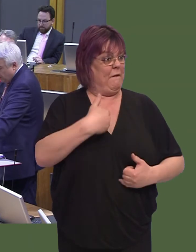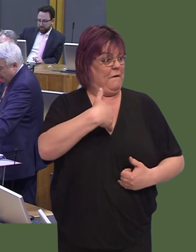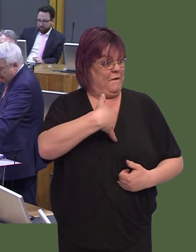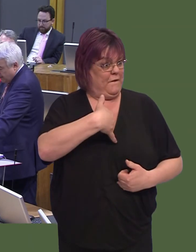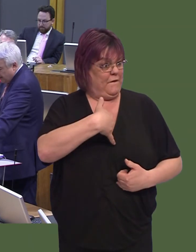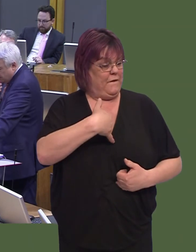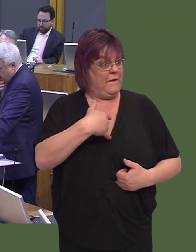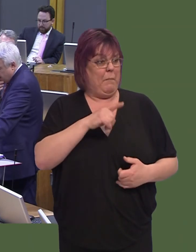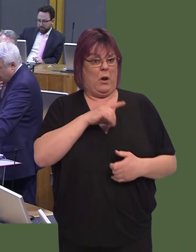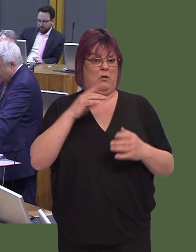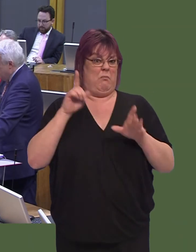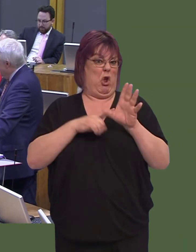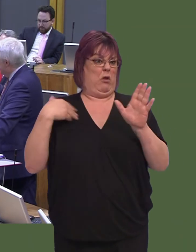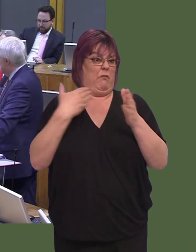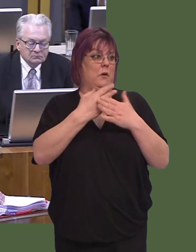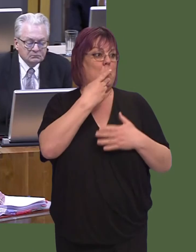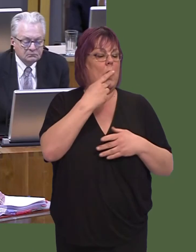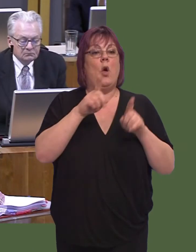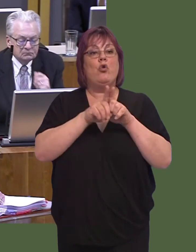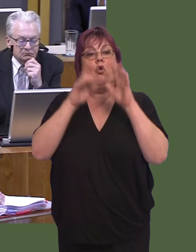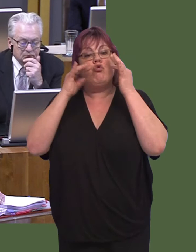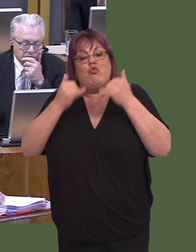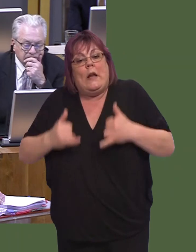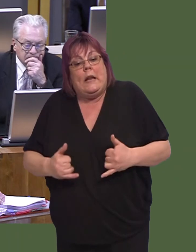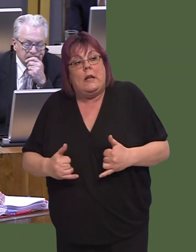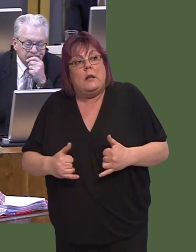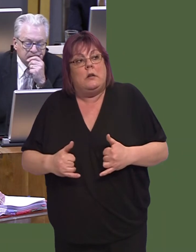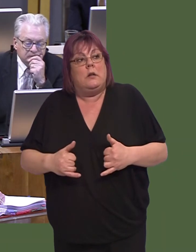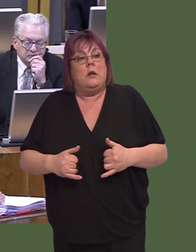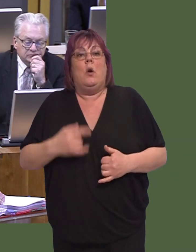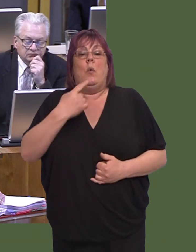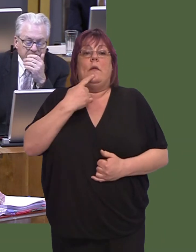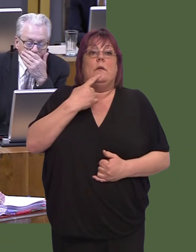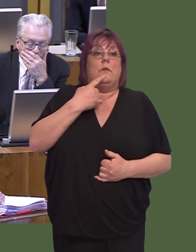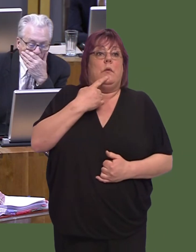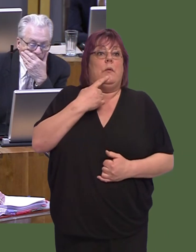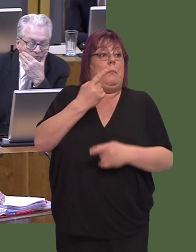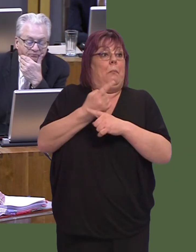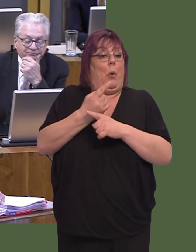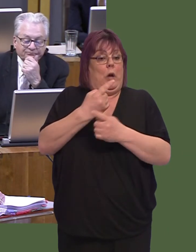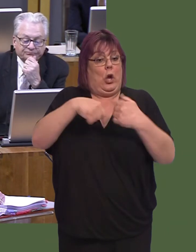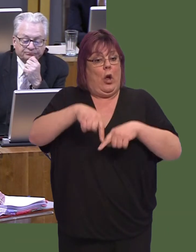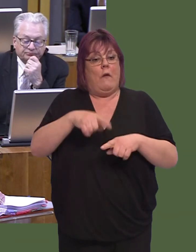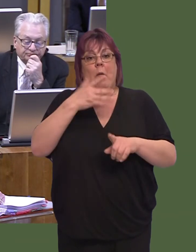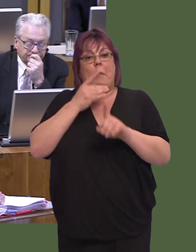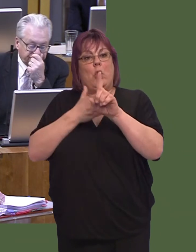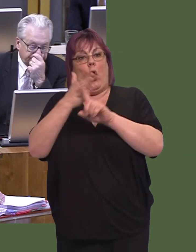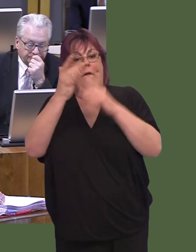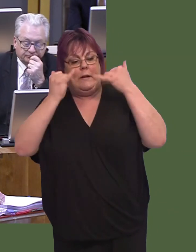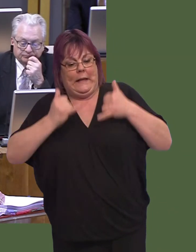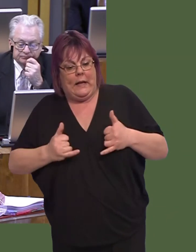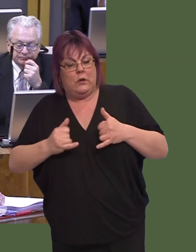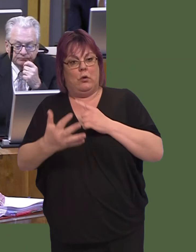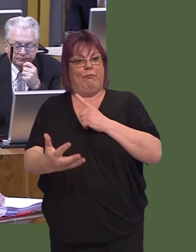long they've been smoking and on them as individuals. Screening, we've already mentioned screening in the chamber, how important screening is to prevent and detect